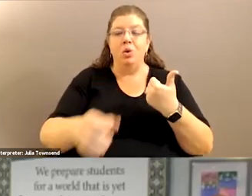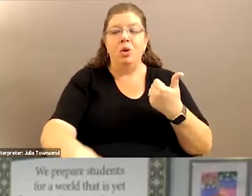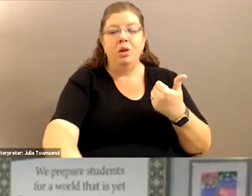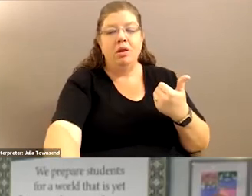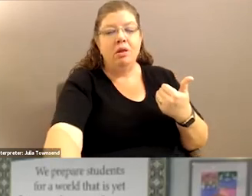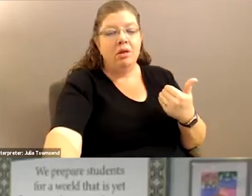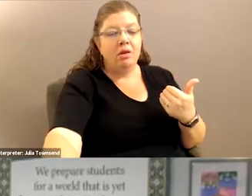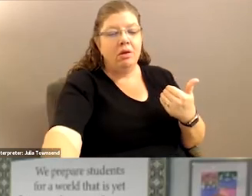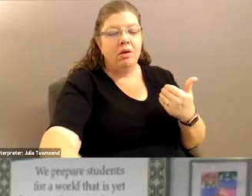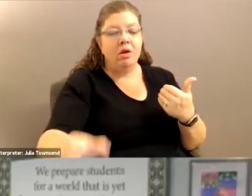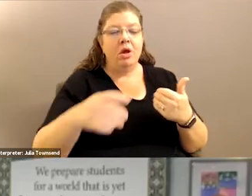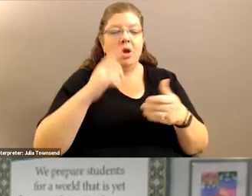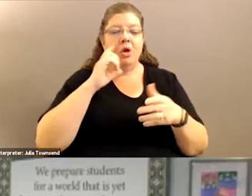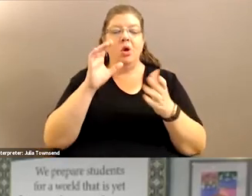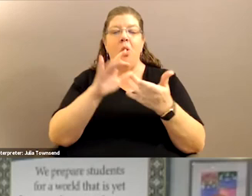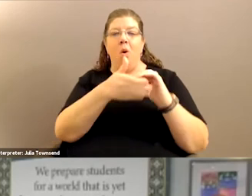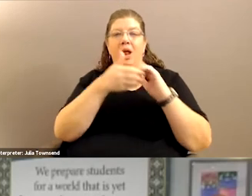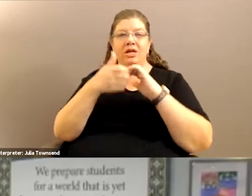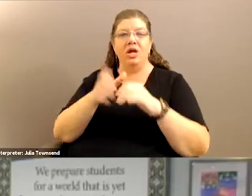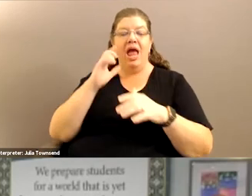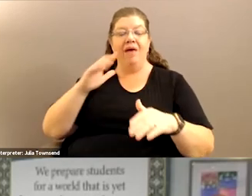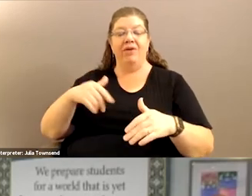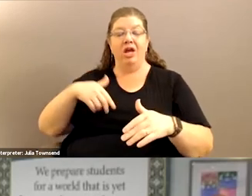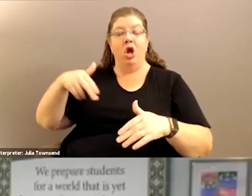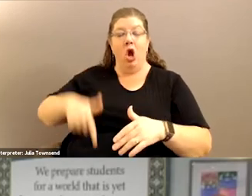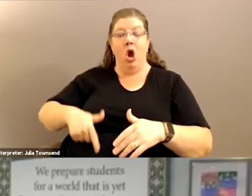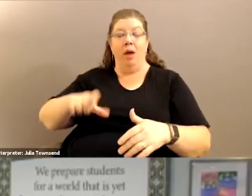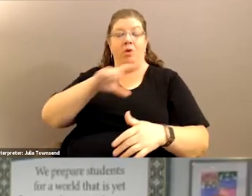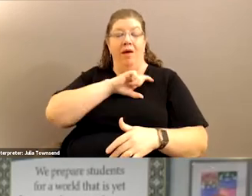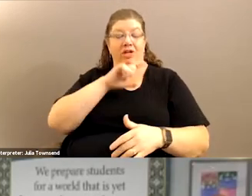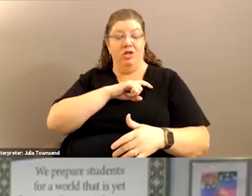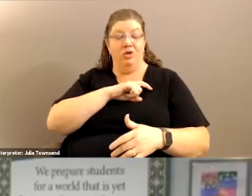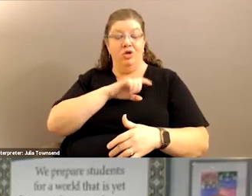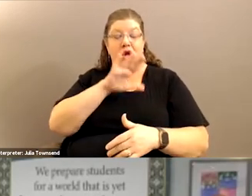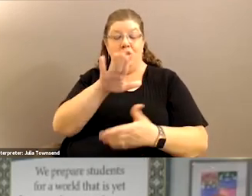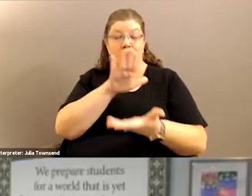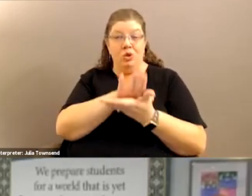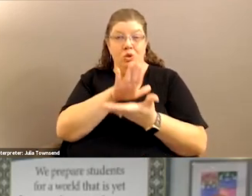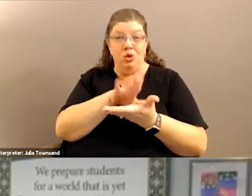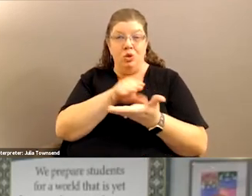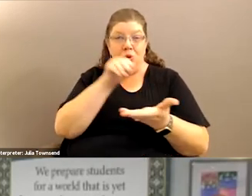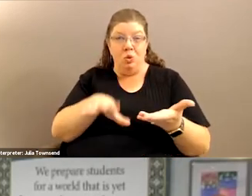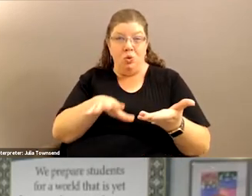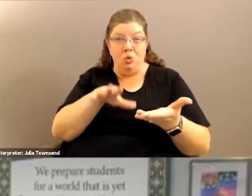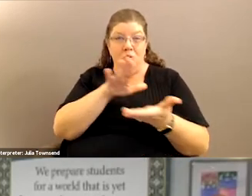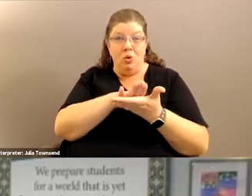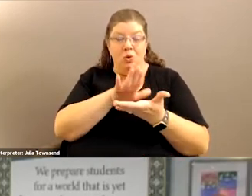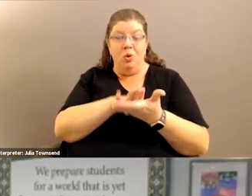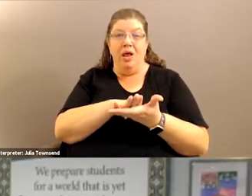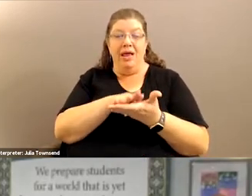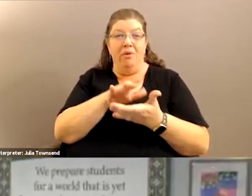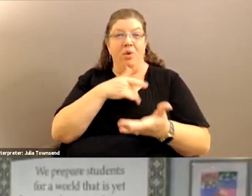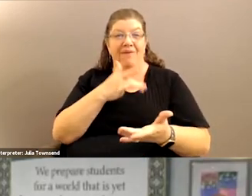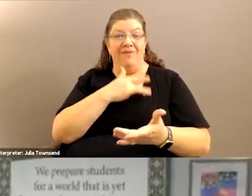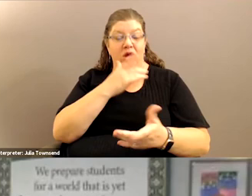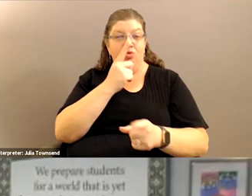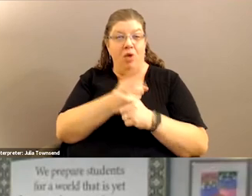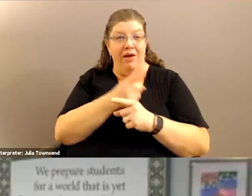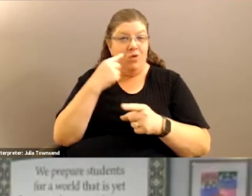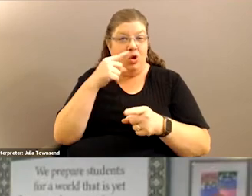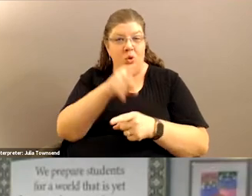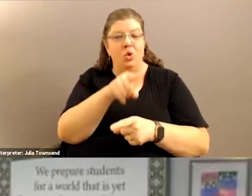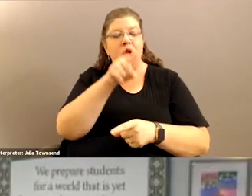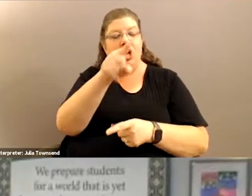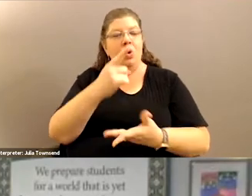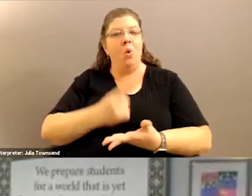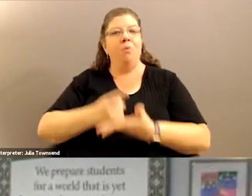officers walk into and around your children's classrooms sits fine with you then you are sitting in a position of privilege i ask that you take